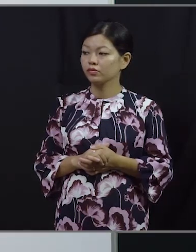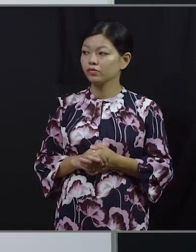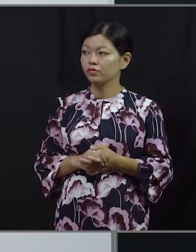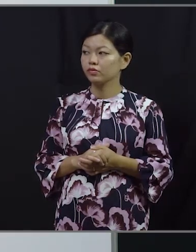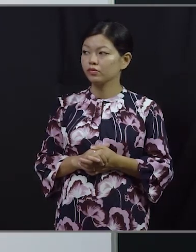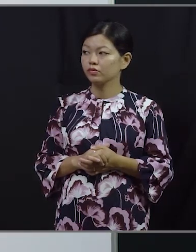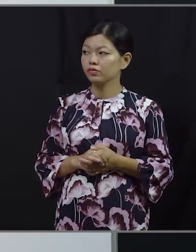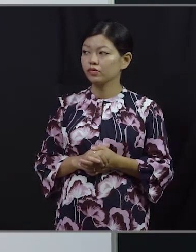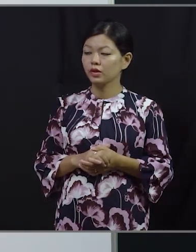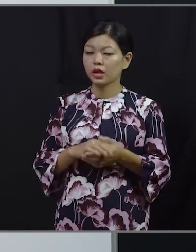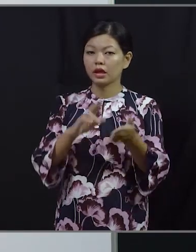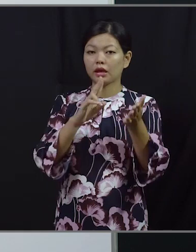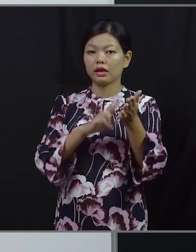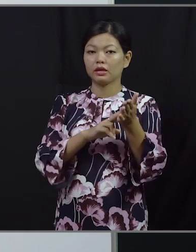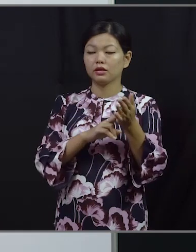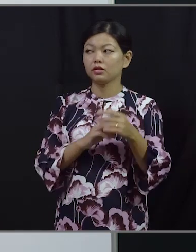so